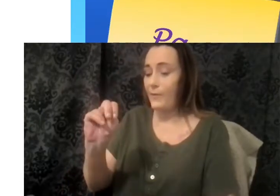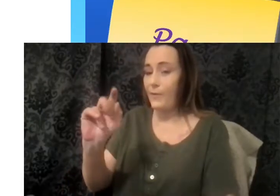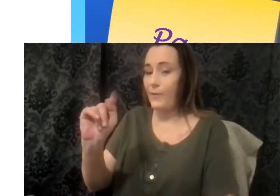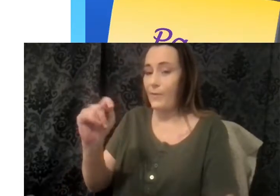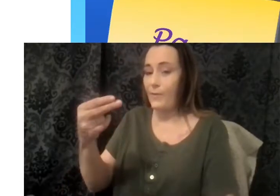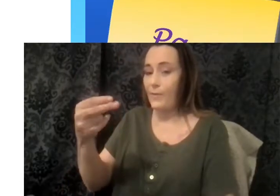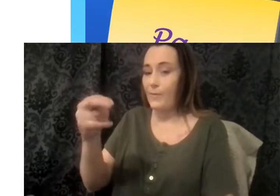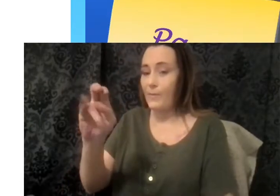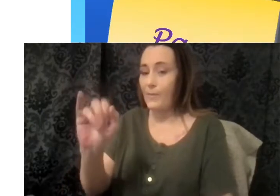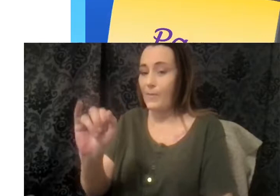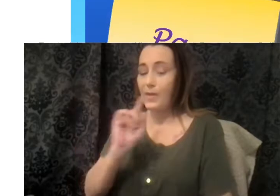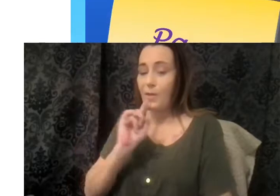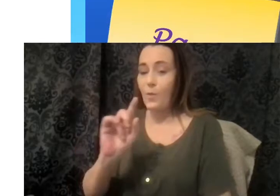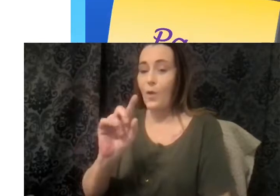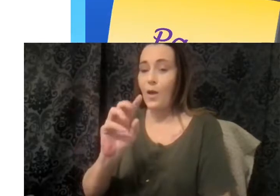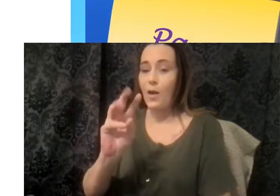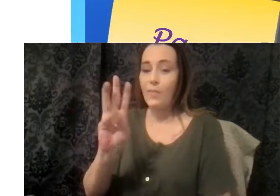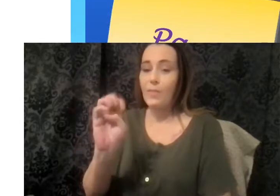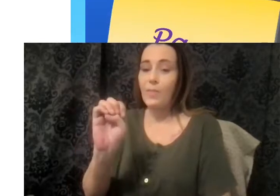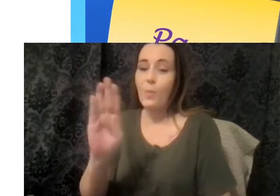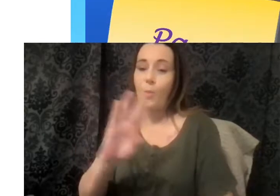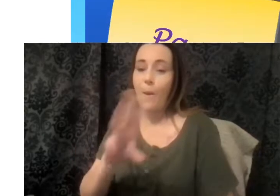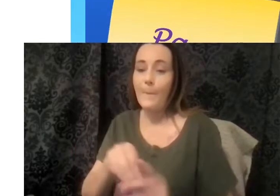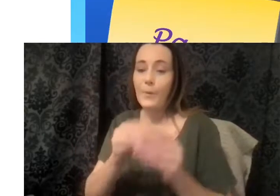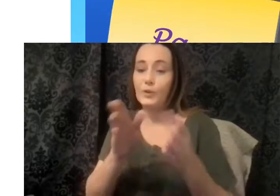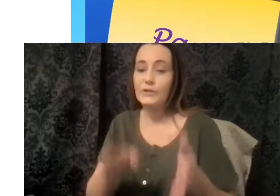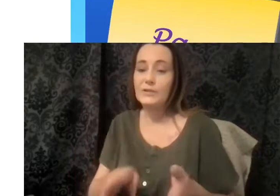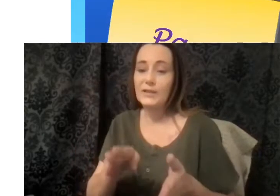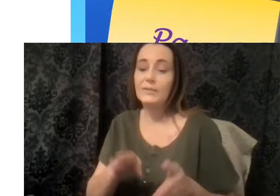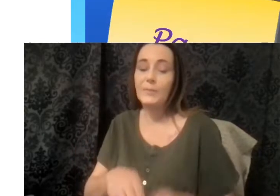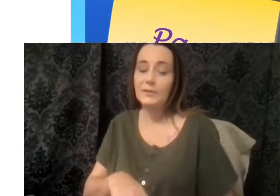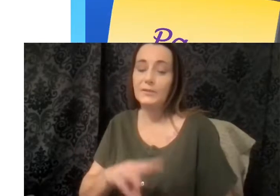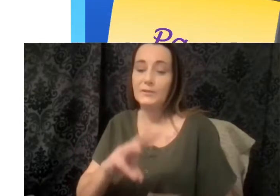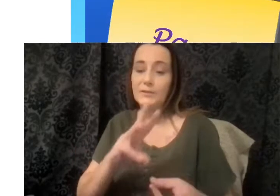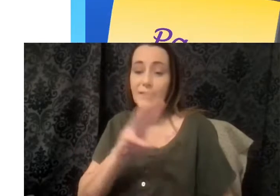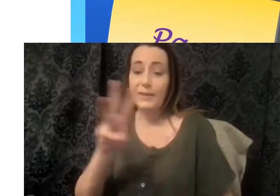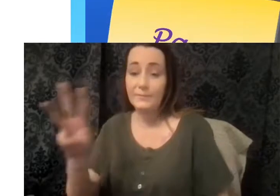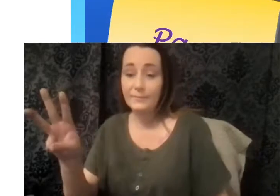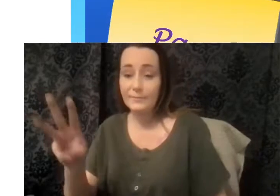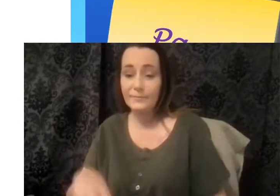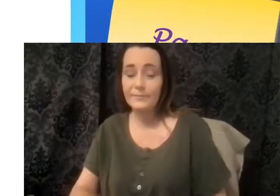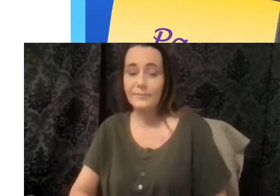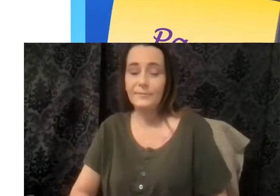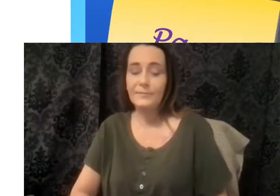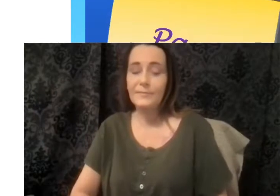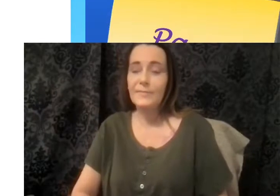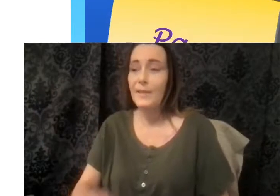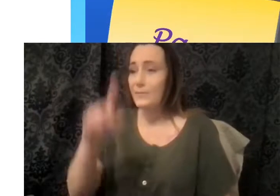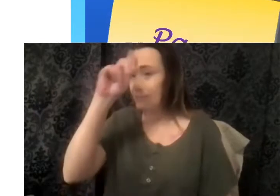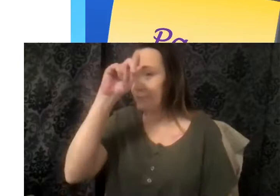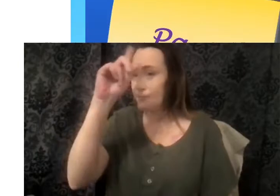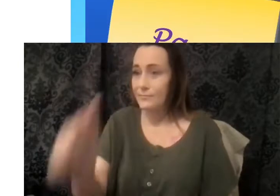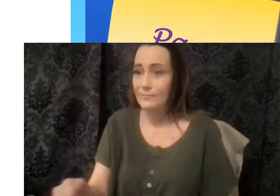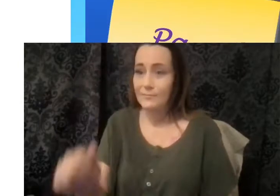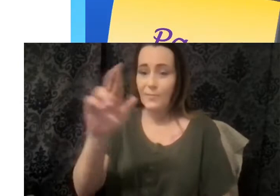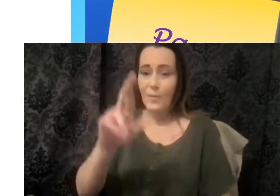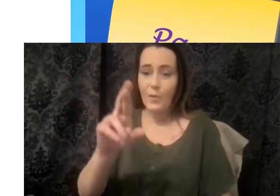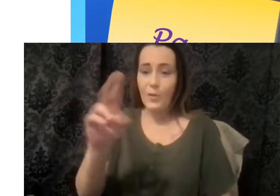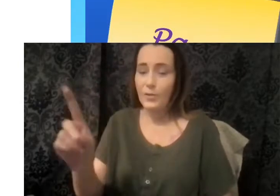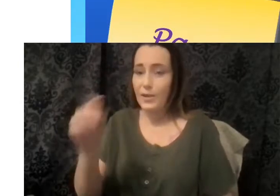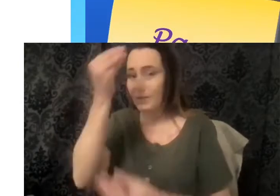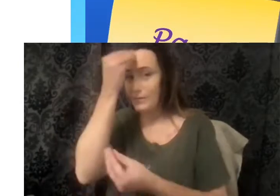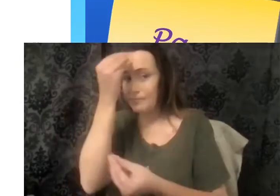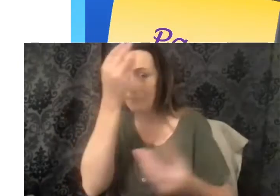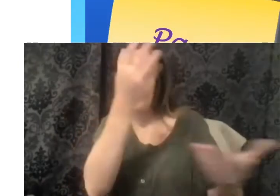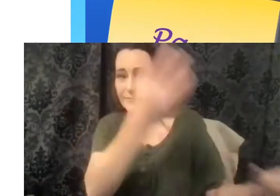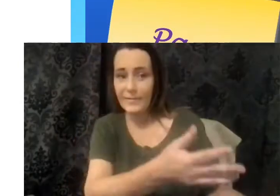web participants site, and it's up to the RDs to disseminate this information, I think,